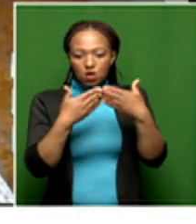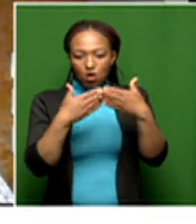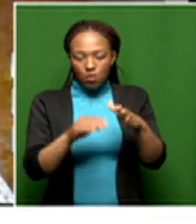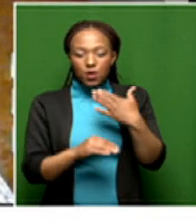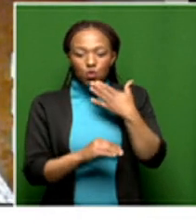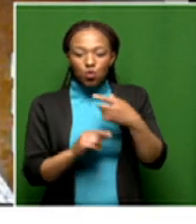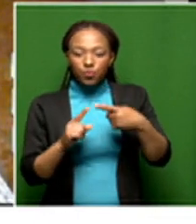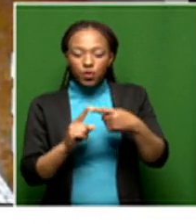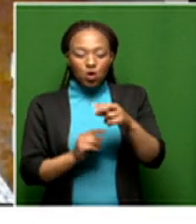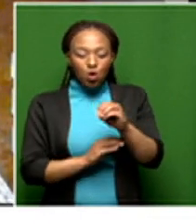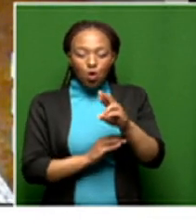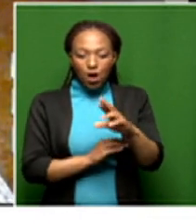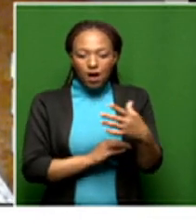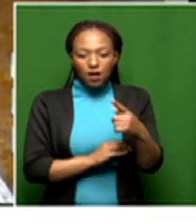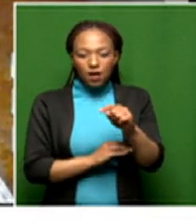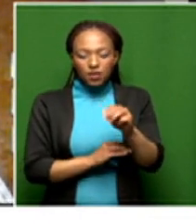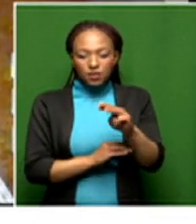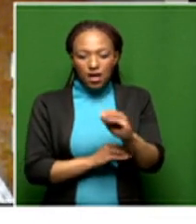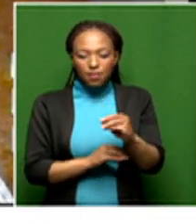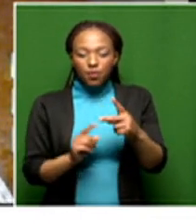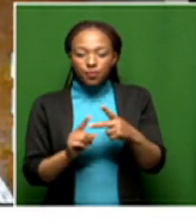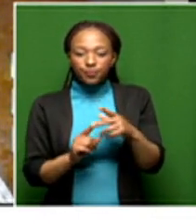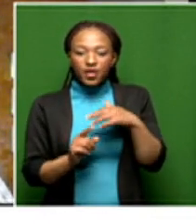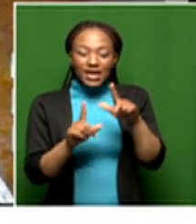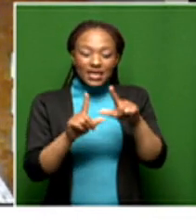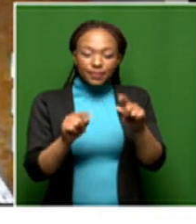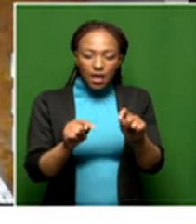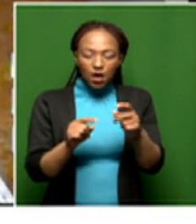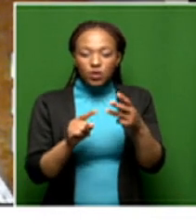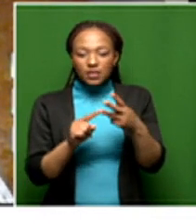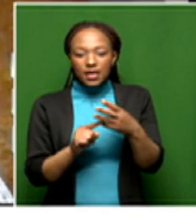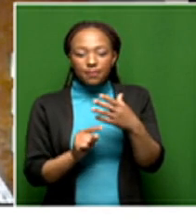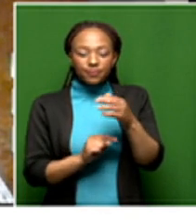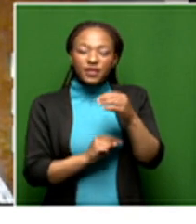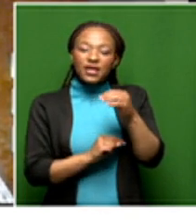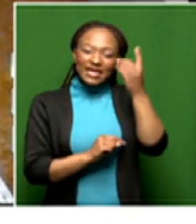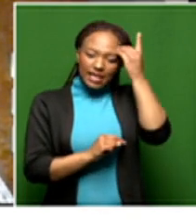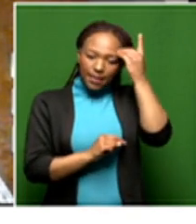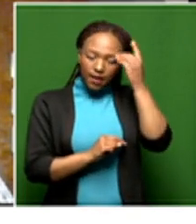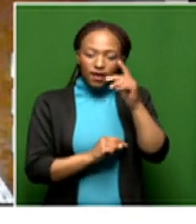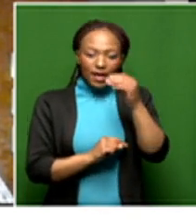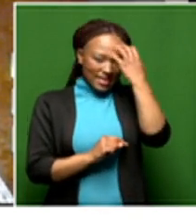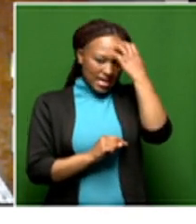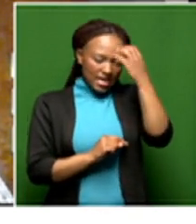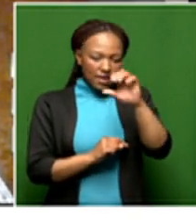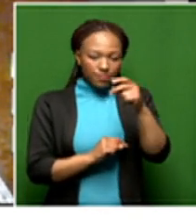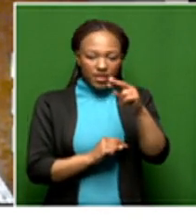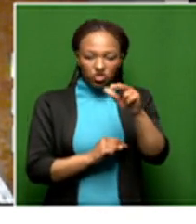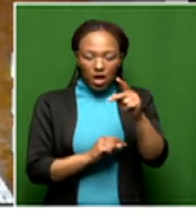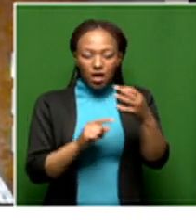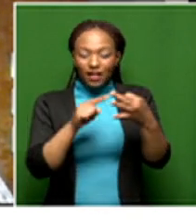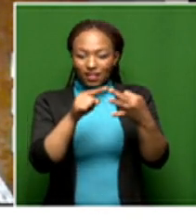be OR Tambo, Cape Town, and the King Shaka International Airport in Durban. They are ready for